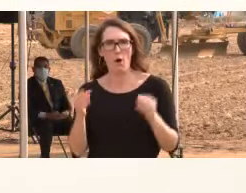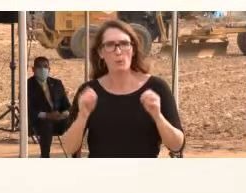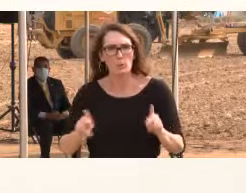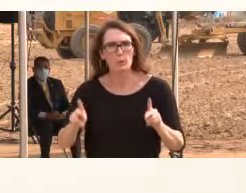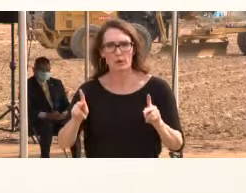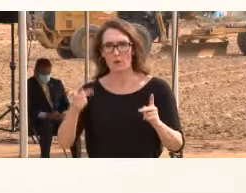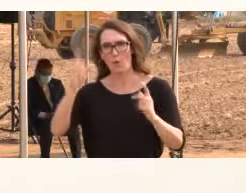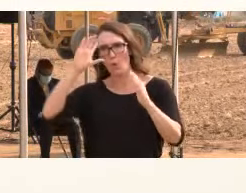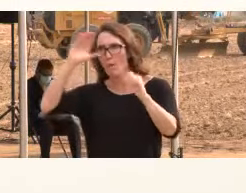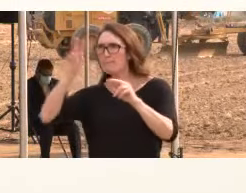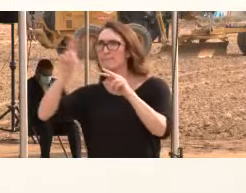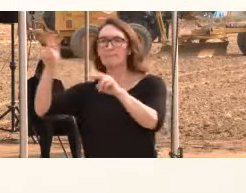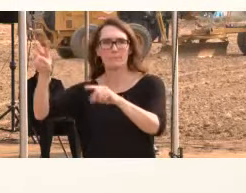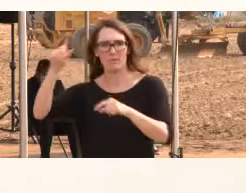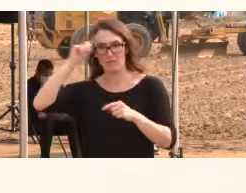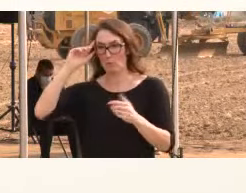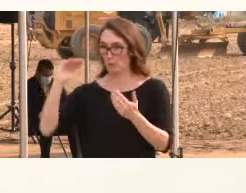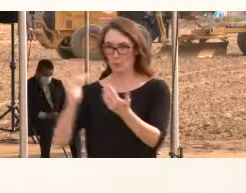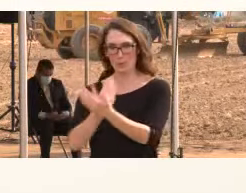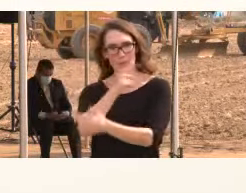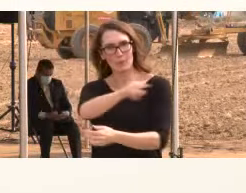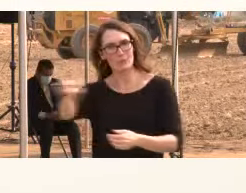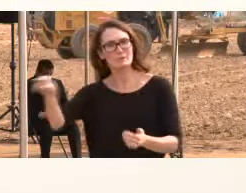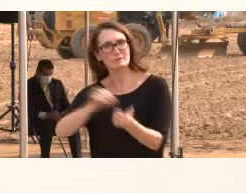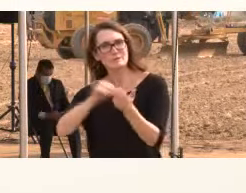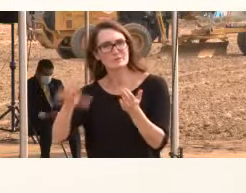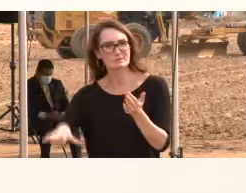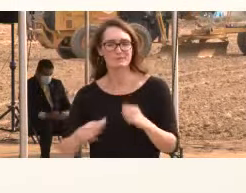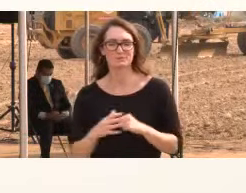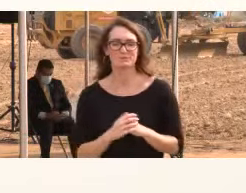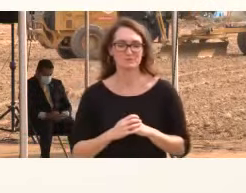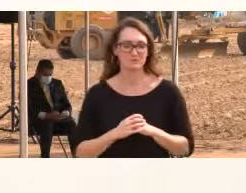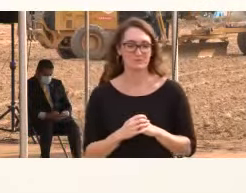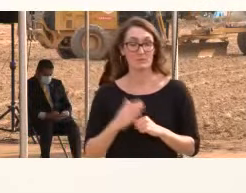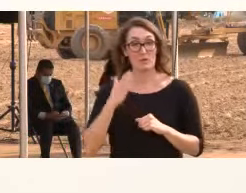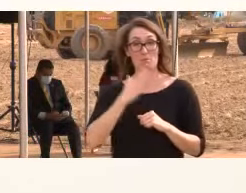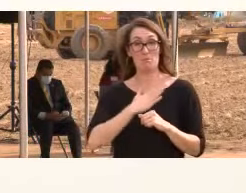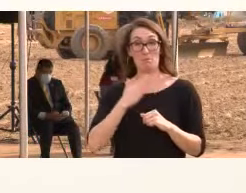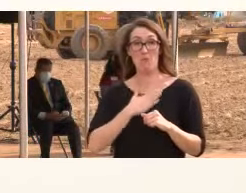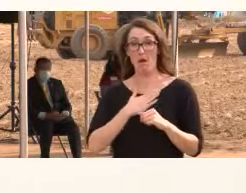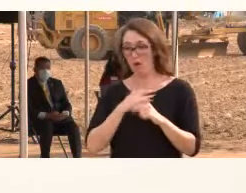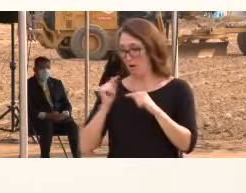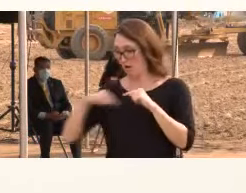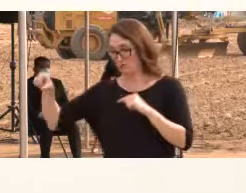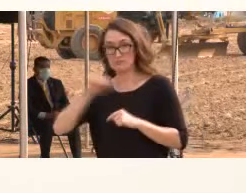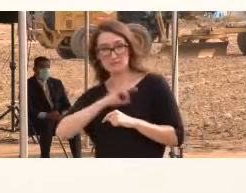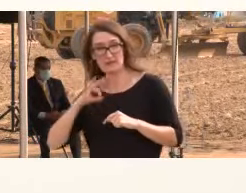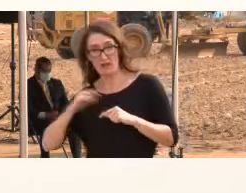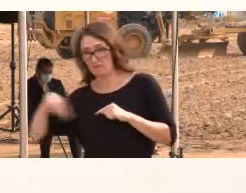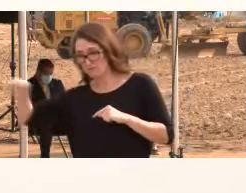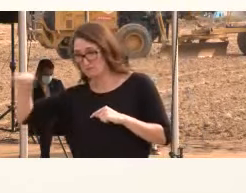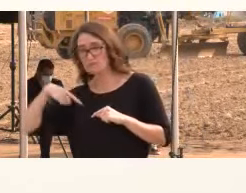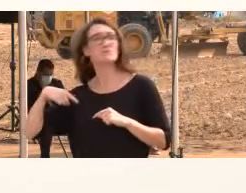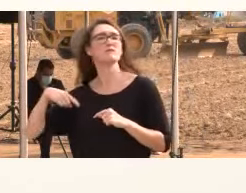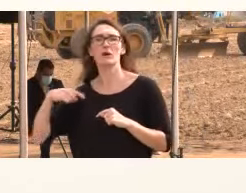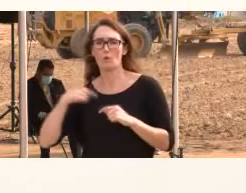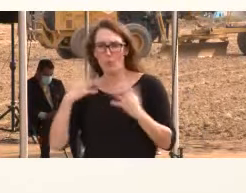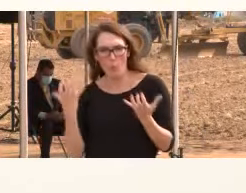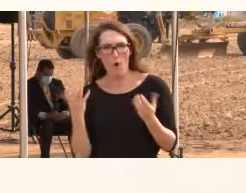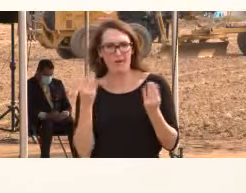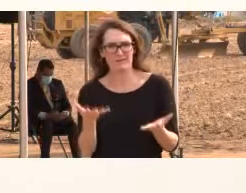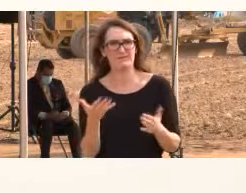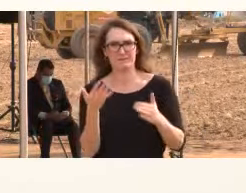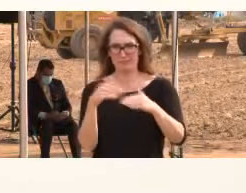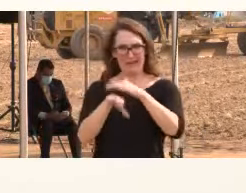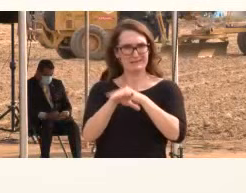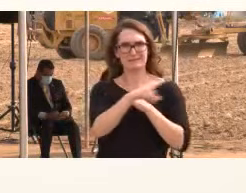hope to a new generation of students. My administration is committed to improving access to higher education